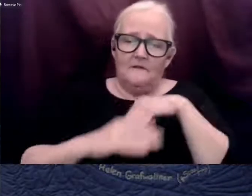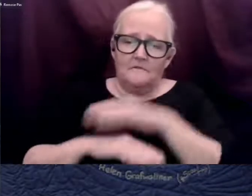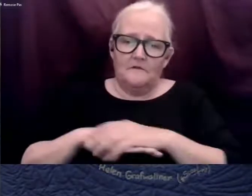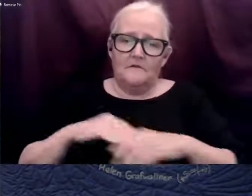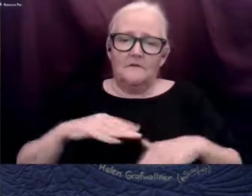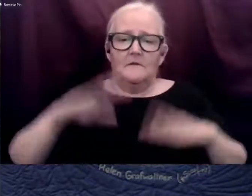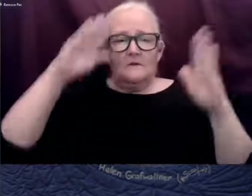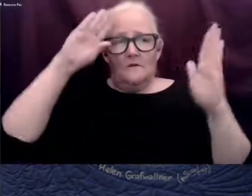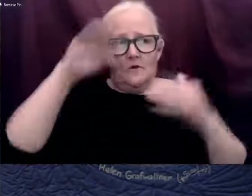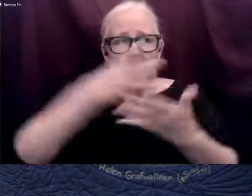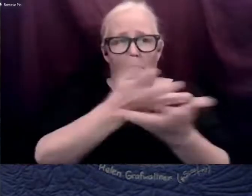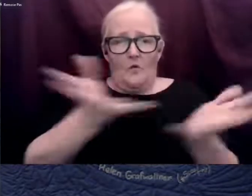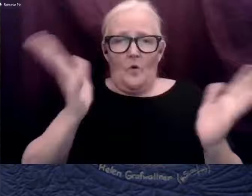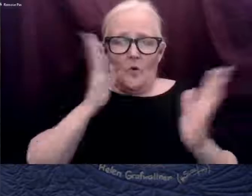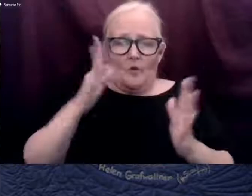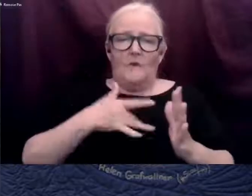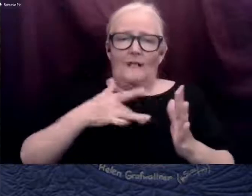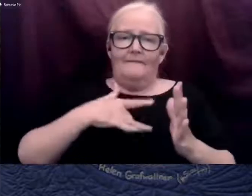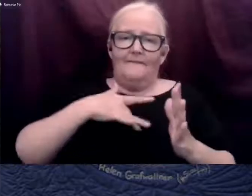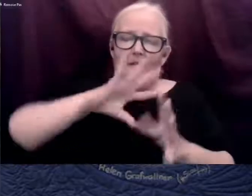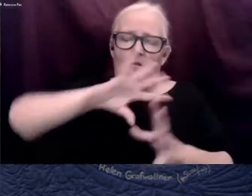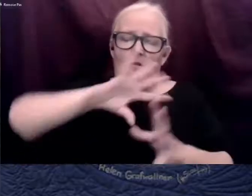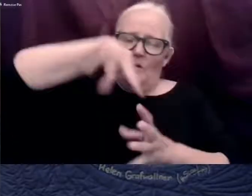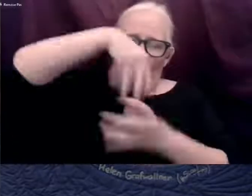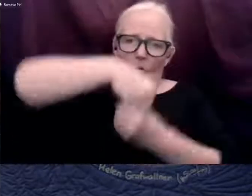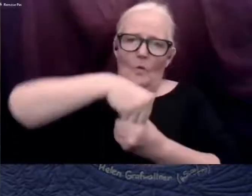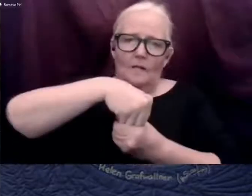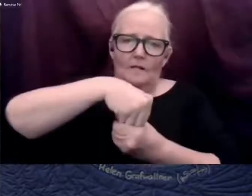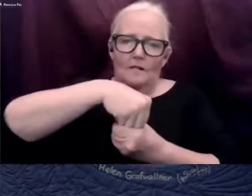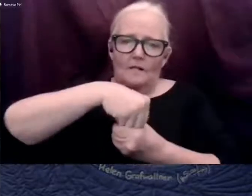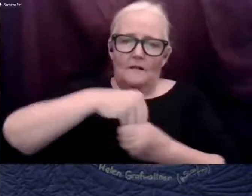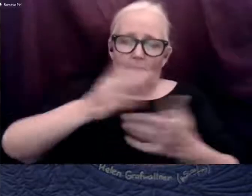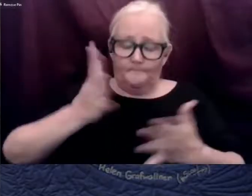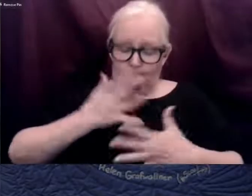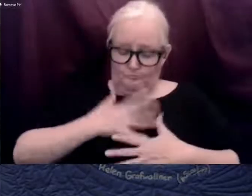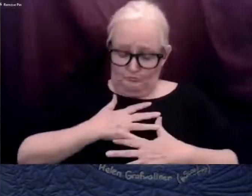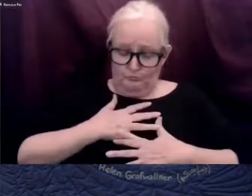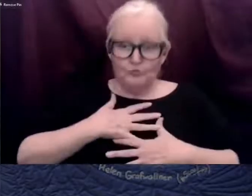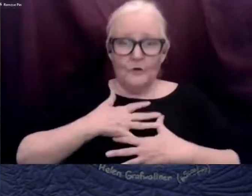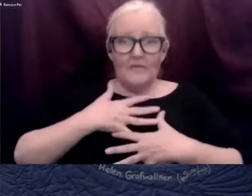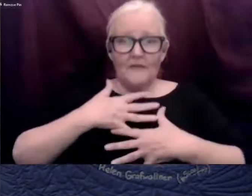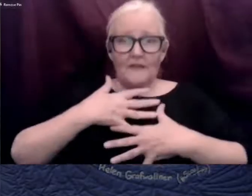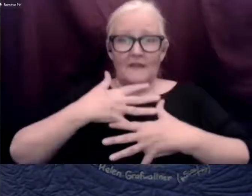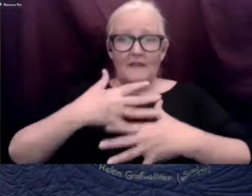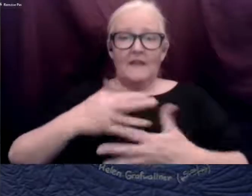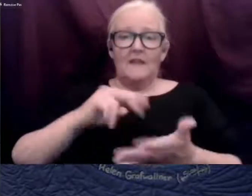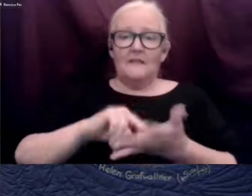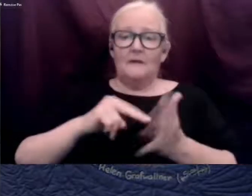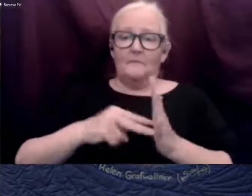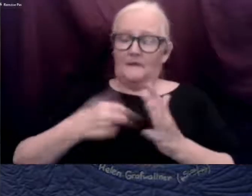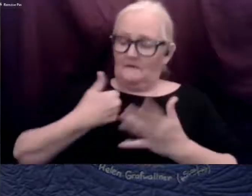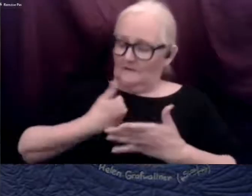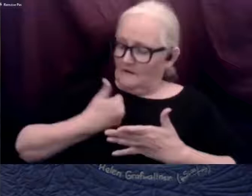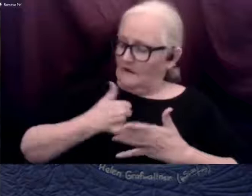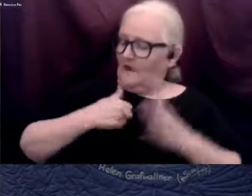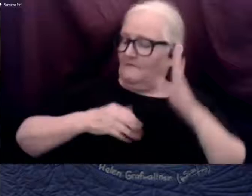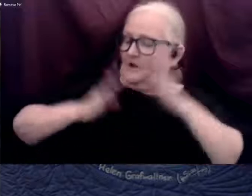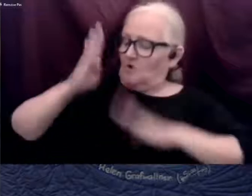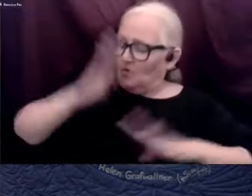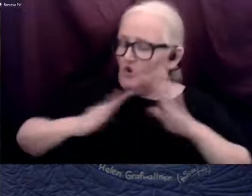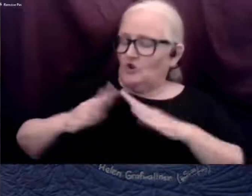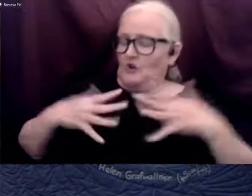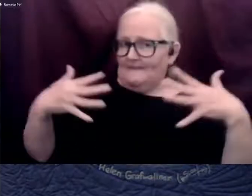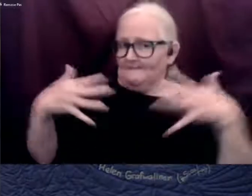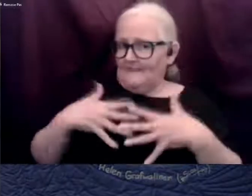whole. Breathing in, we lift up ourselves, our worries, our fears, our sorrows, our